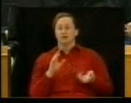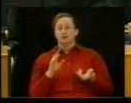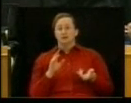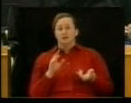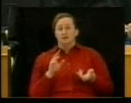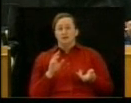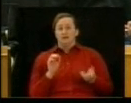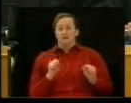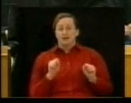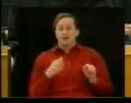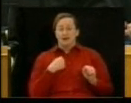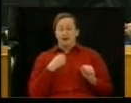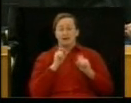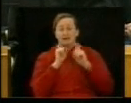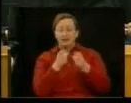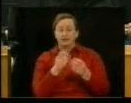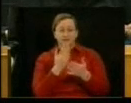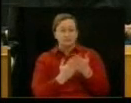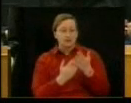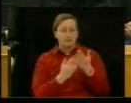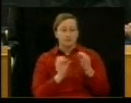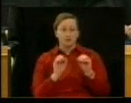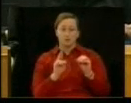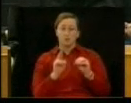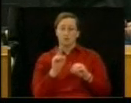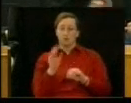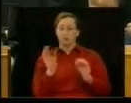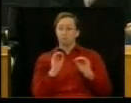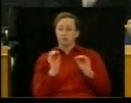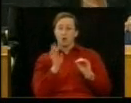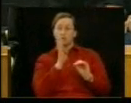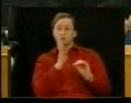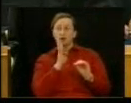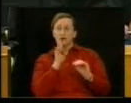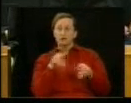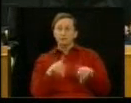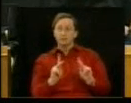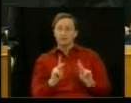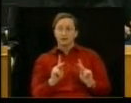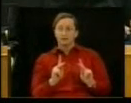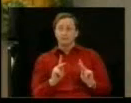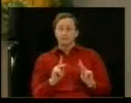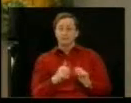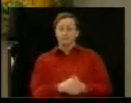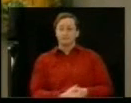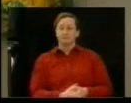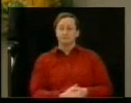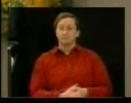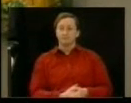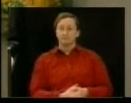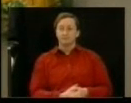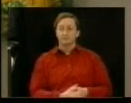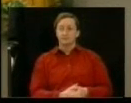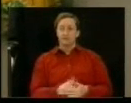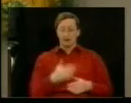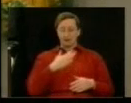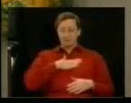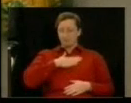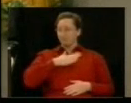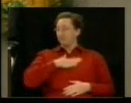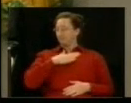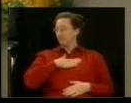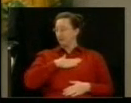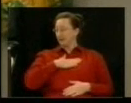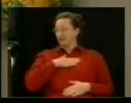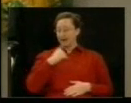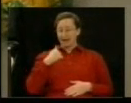you something, or is there no speaking allowed? What game plan do you have? Okay, this is just me. This is how I think